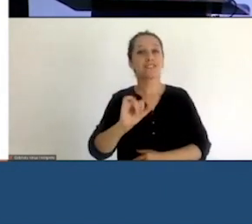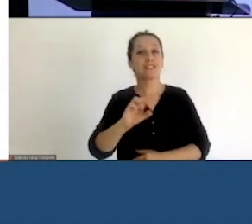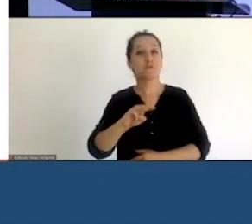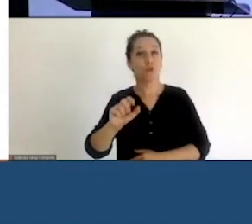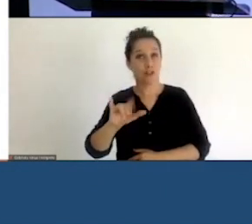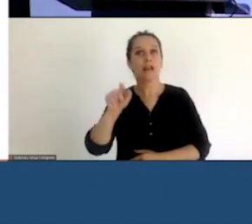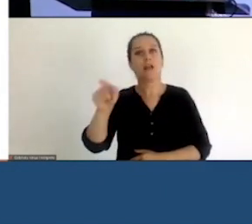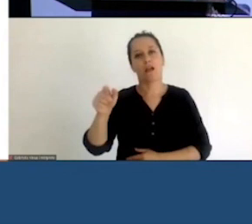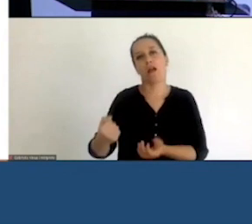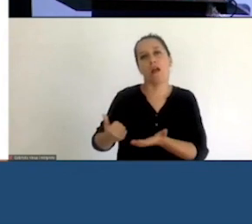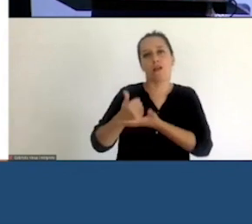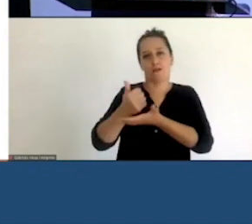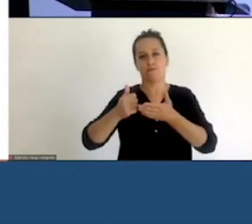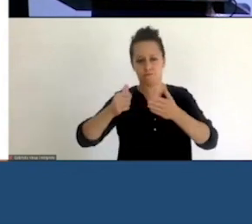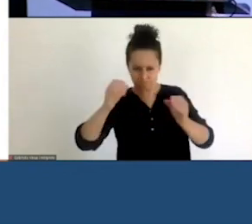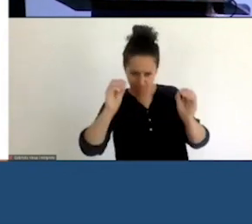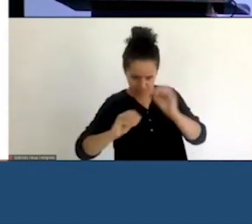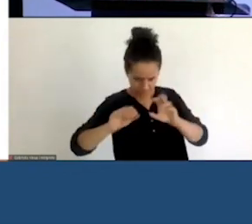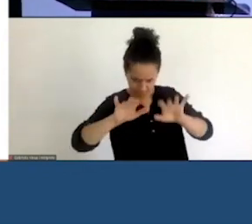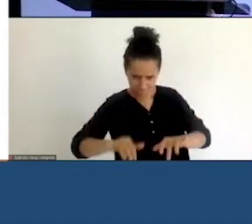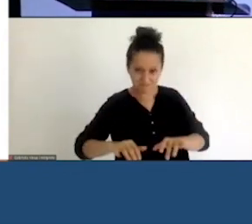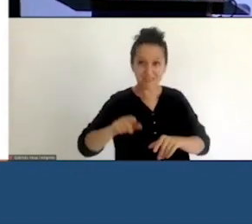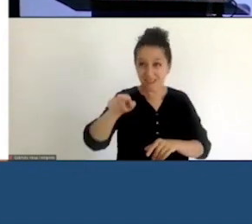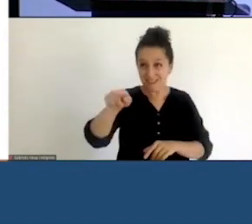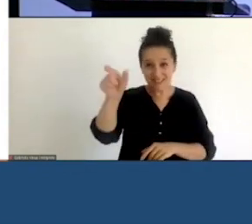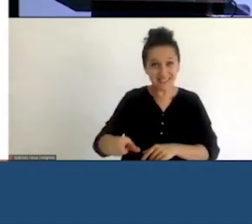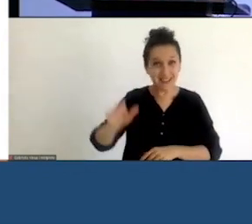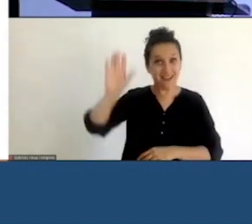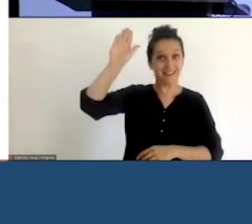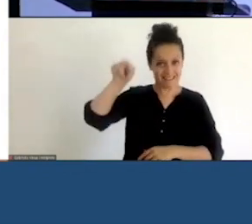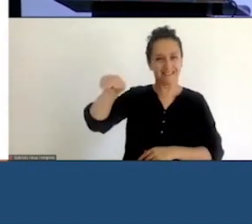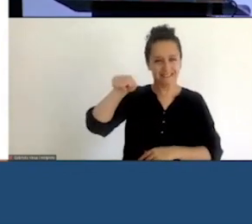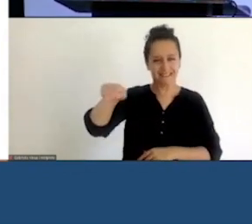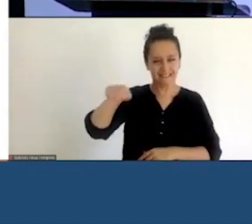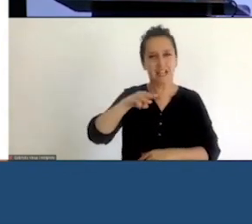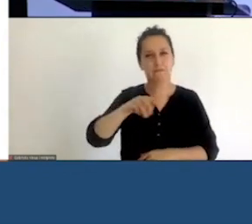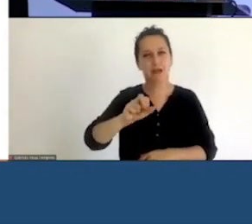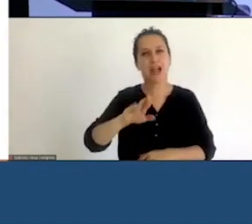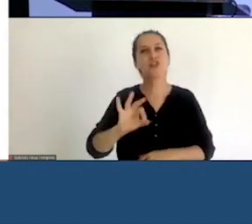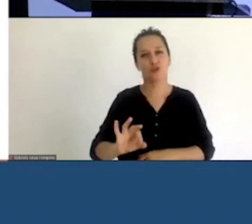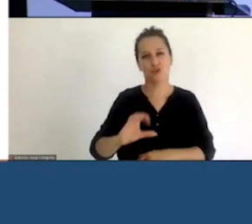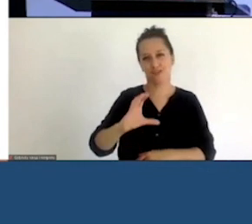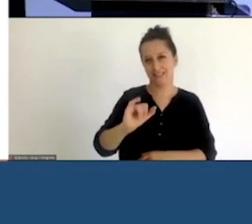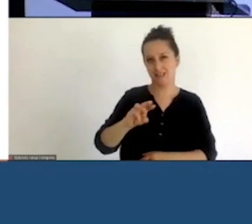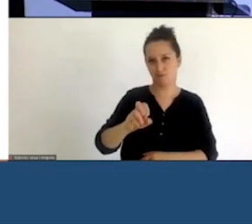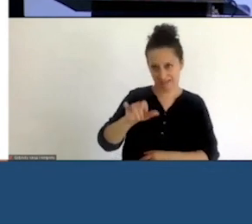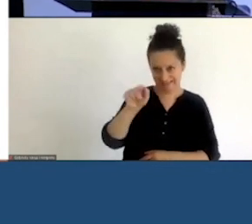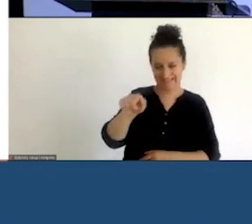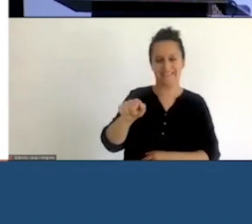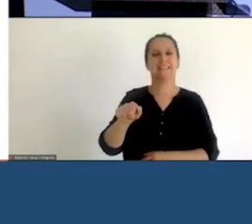magnificent document. He's Raise your hand, please. Mario, you have been instrumental to this